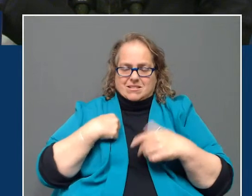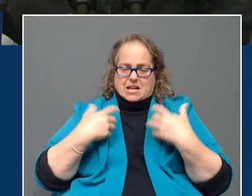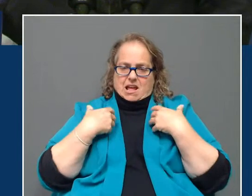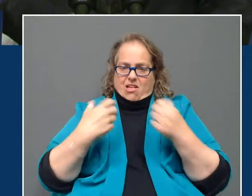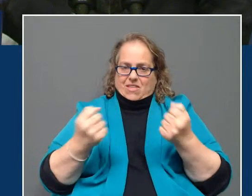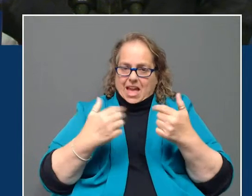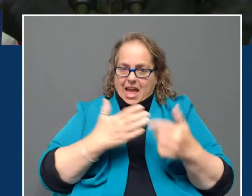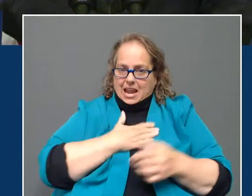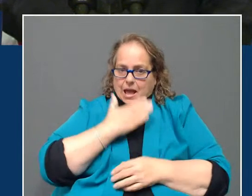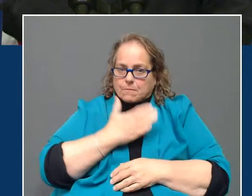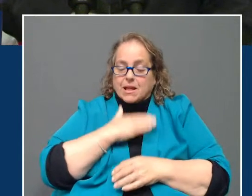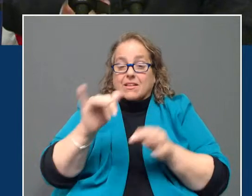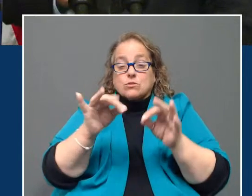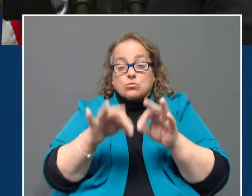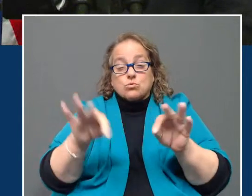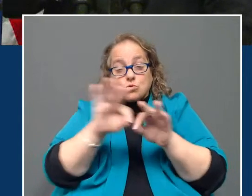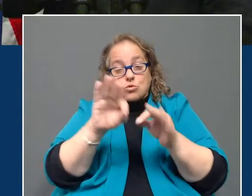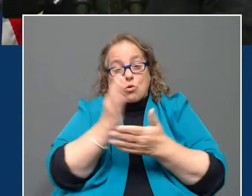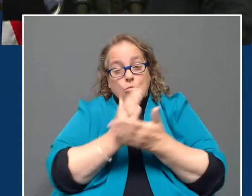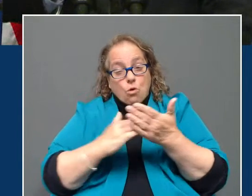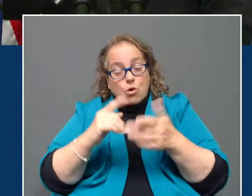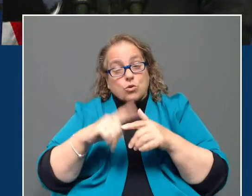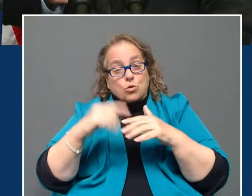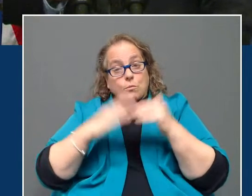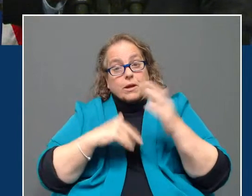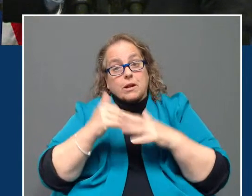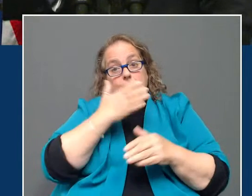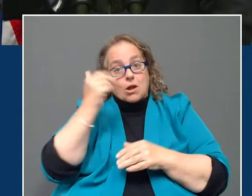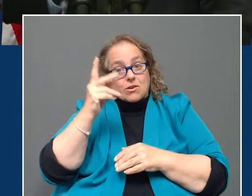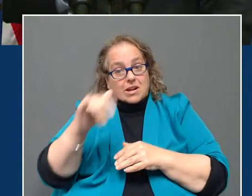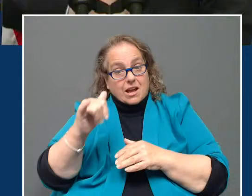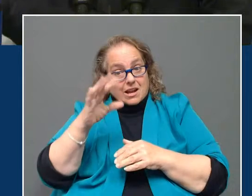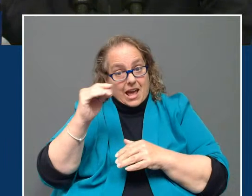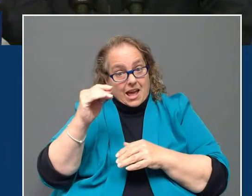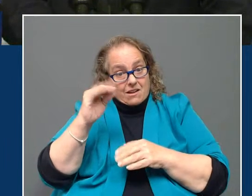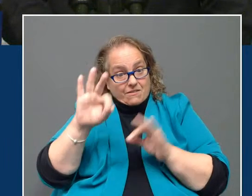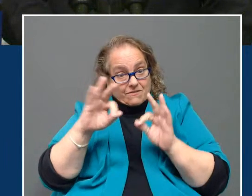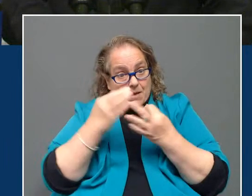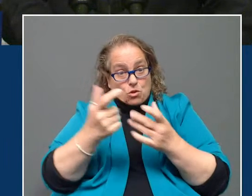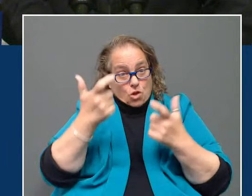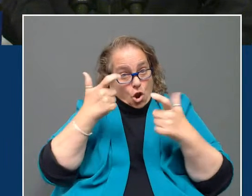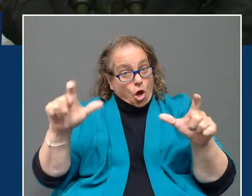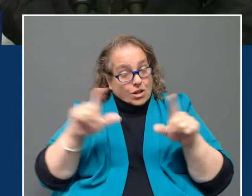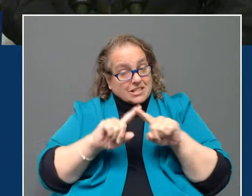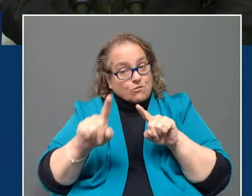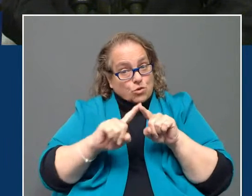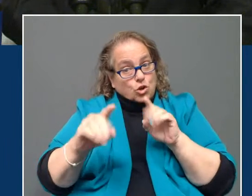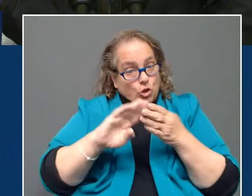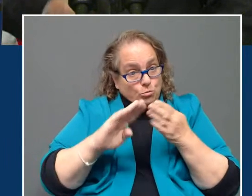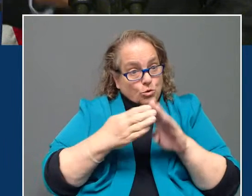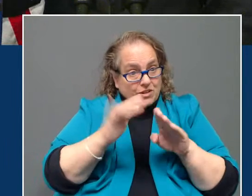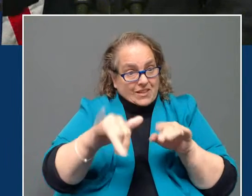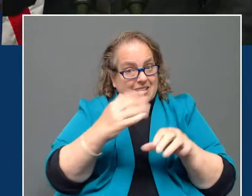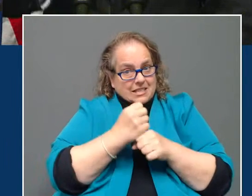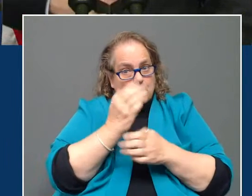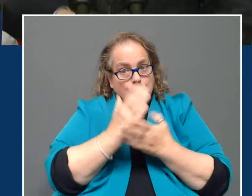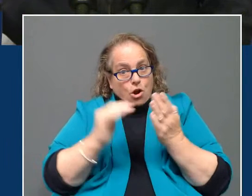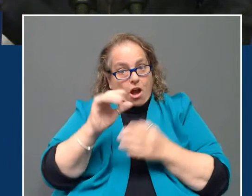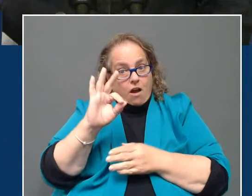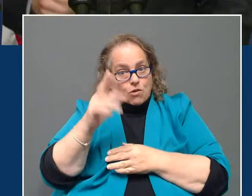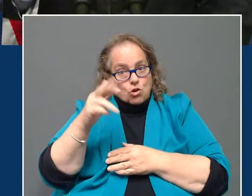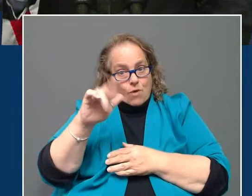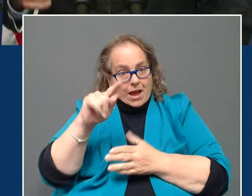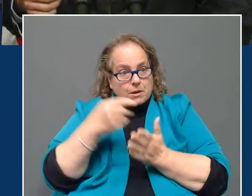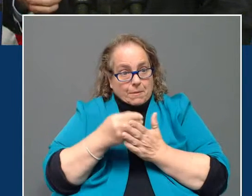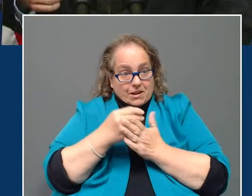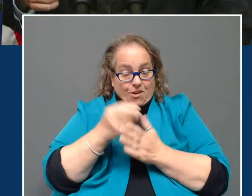better Kentucky for every family. All right, there are a lot of communities that are getting parts of these grants. So here we go,